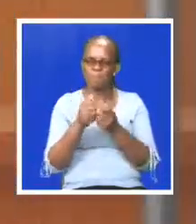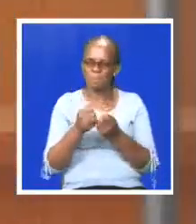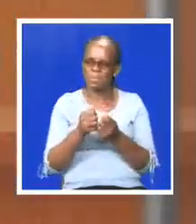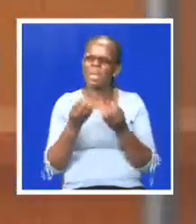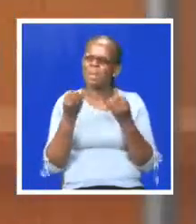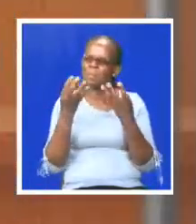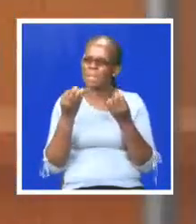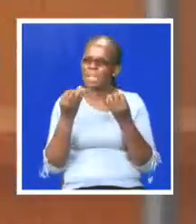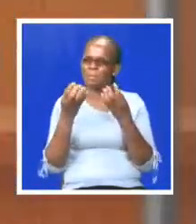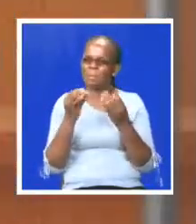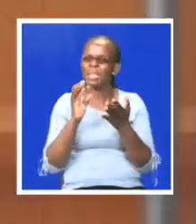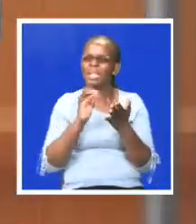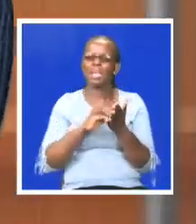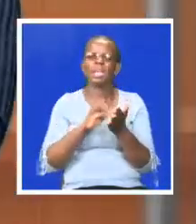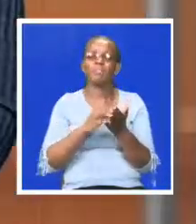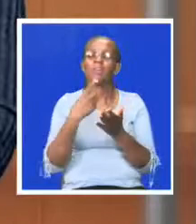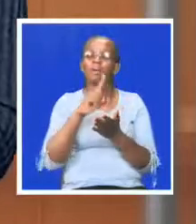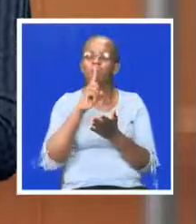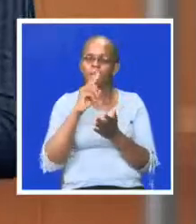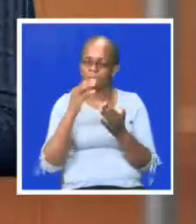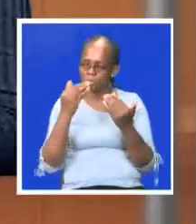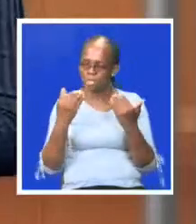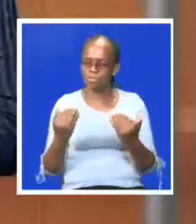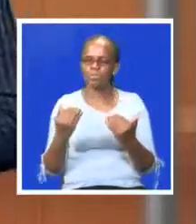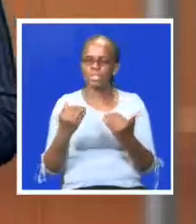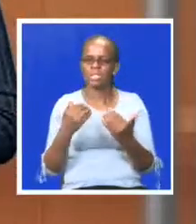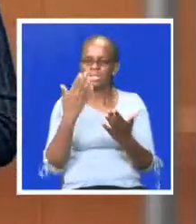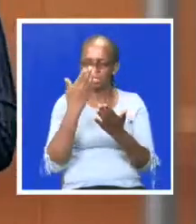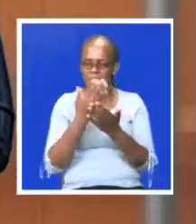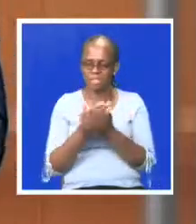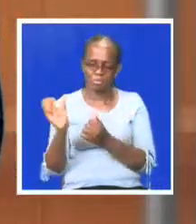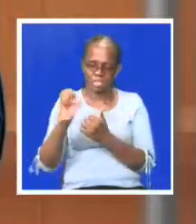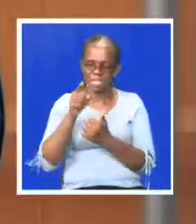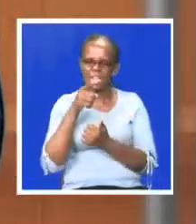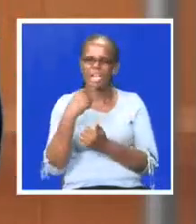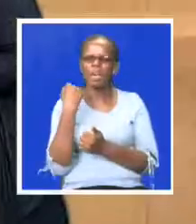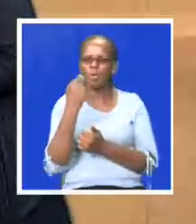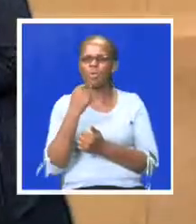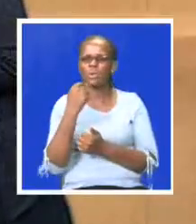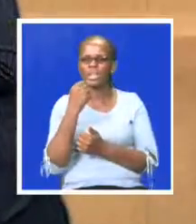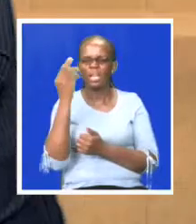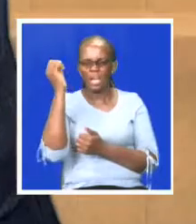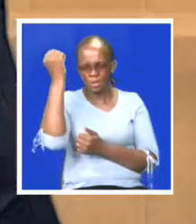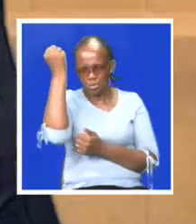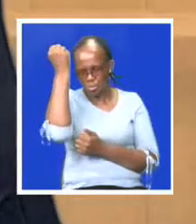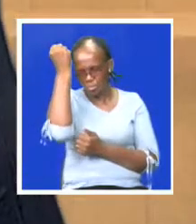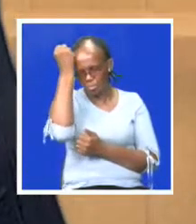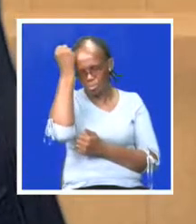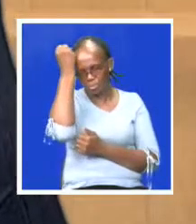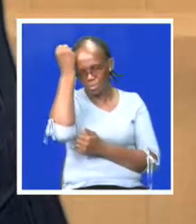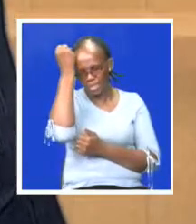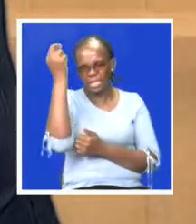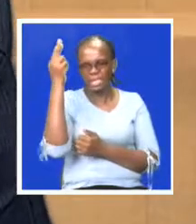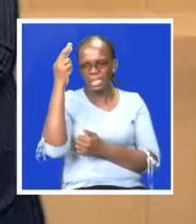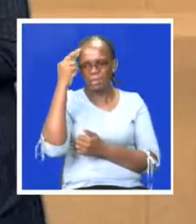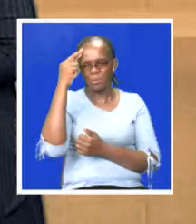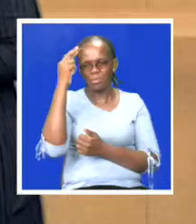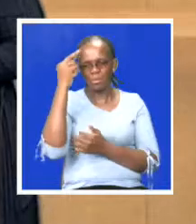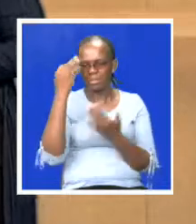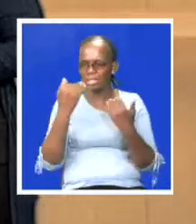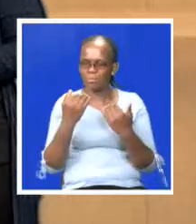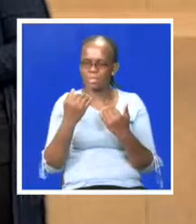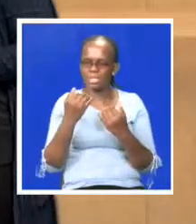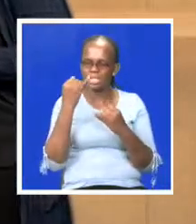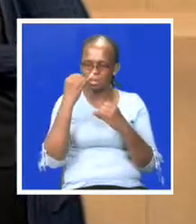today I've just brought this for you to master. Okay, remember, boys and girls, that is the end of our lesson today. So let